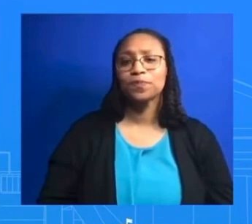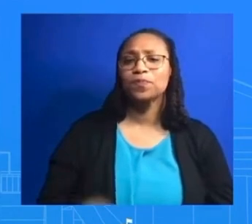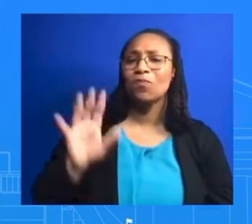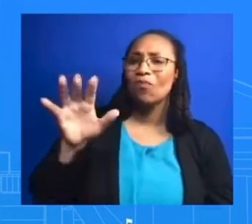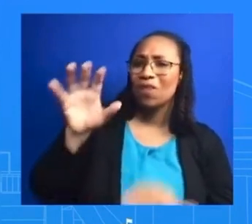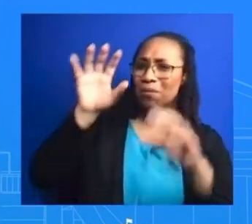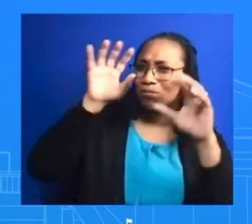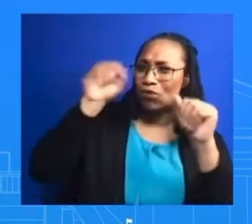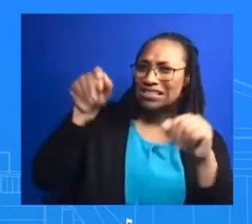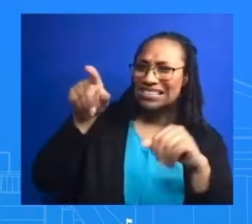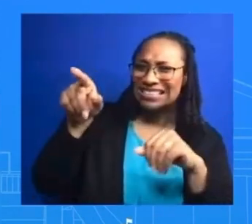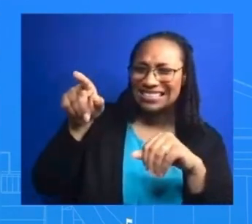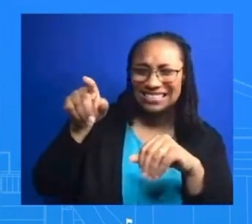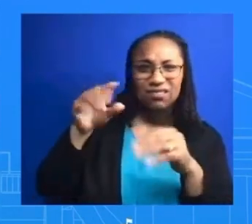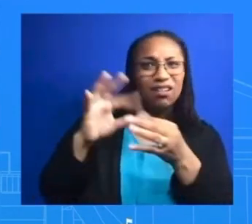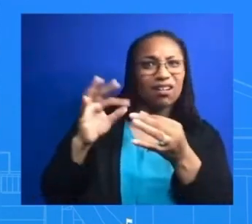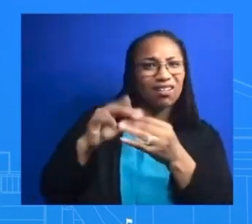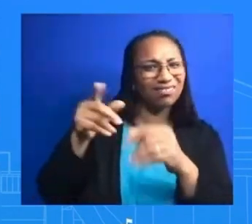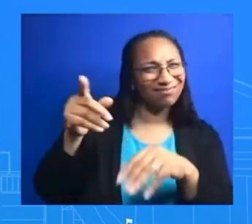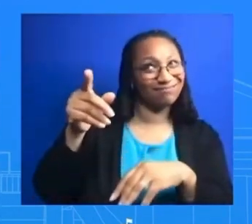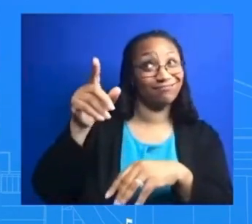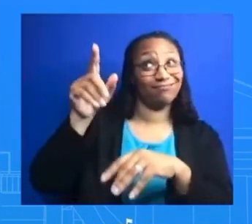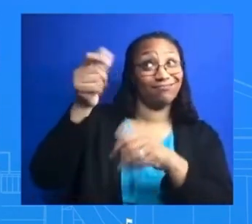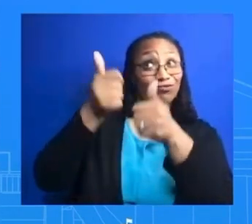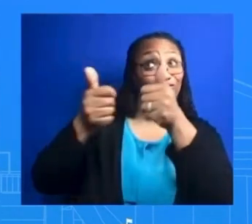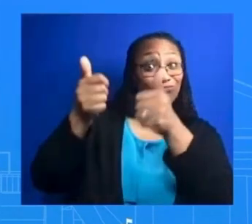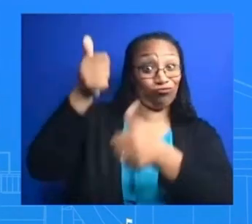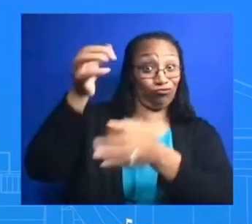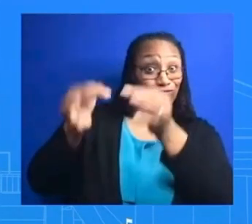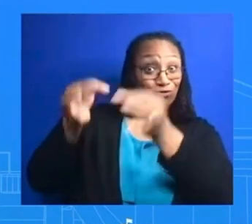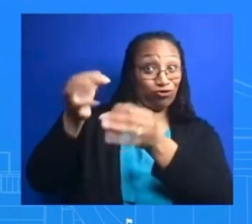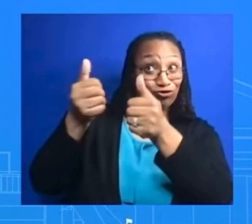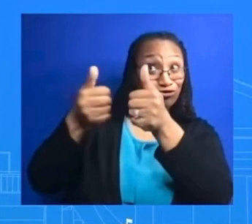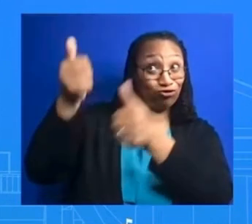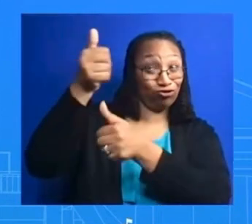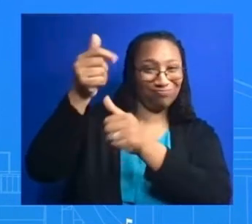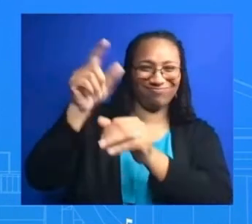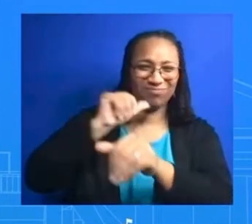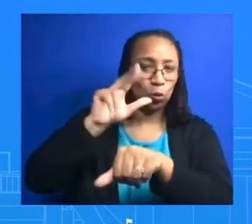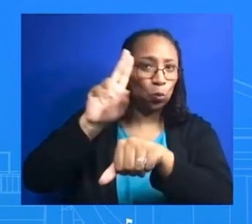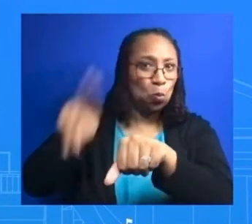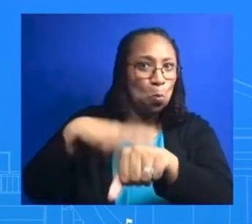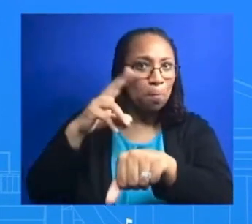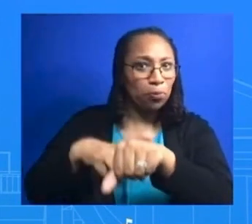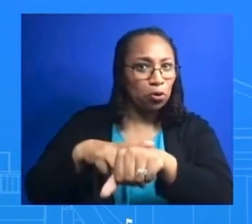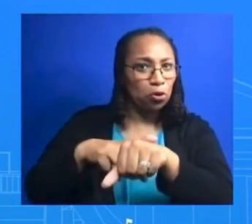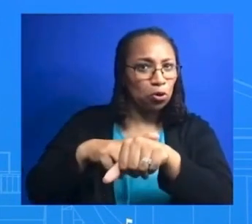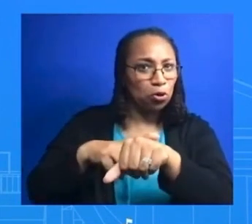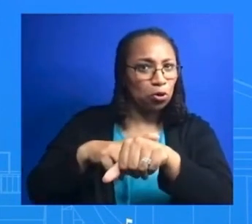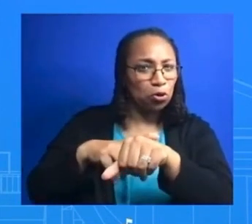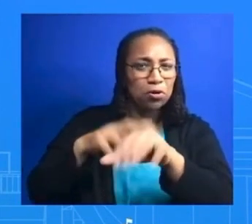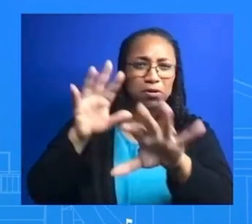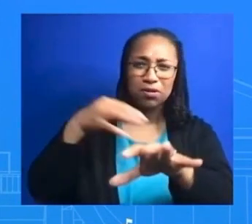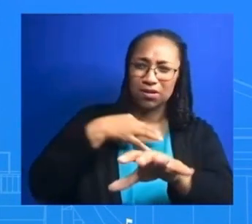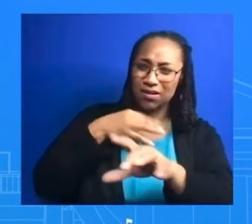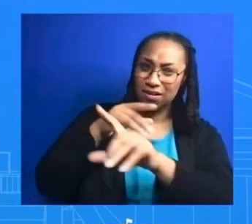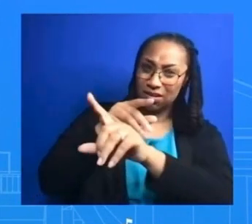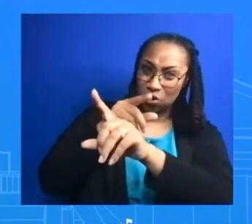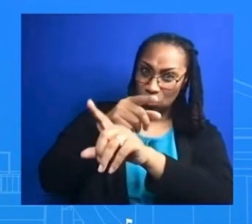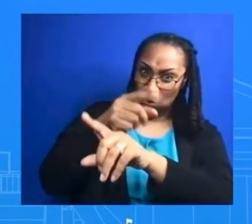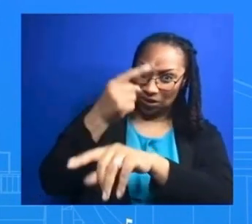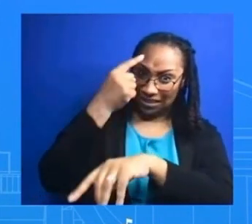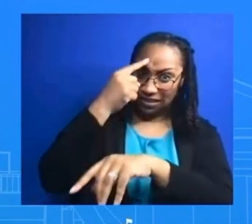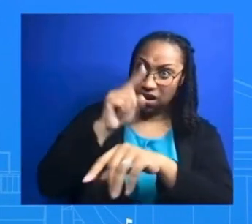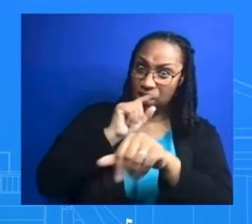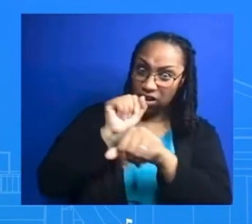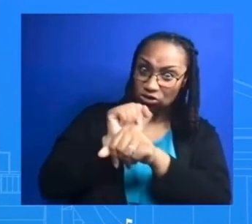disagrees with this decision, does the administration think that it is legitimate? And then second, isn't the comparison